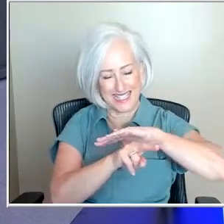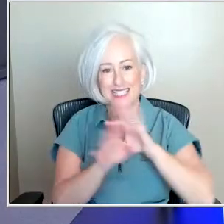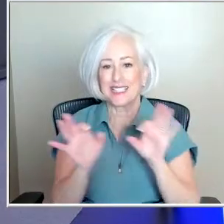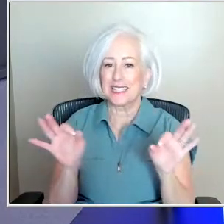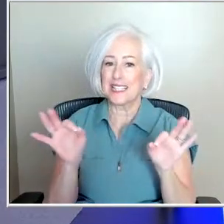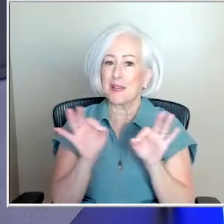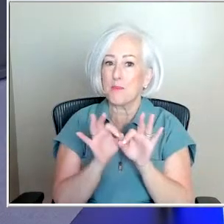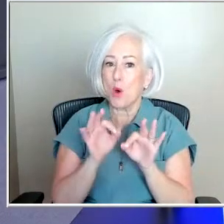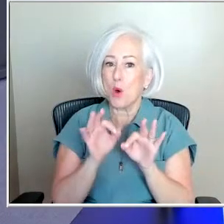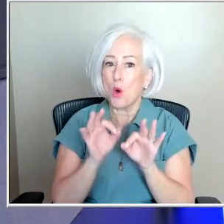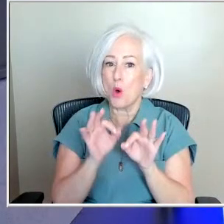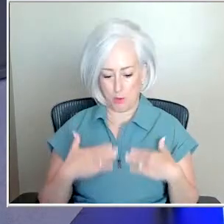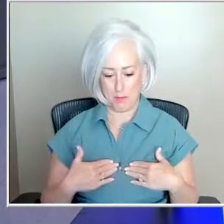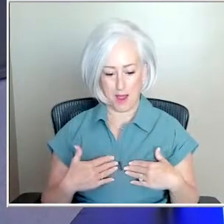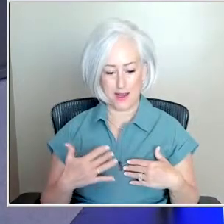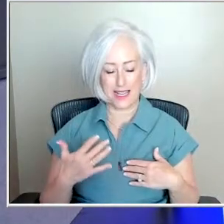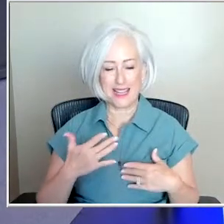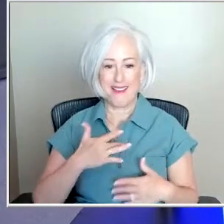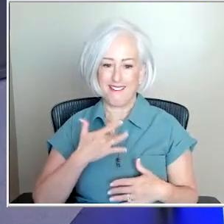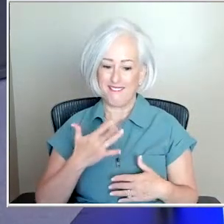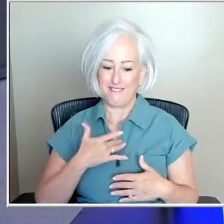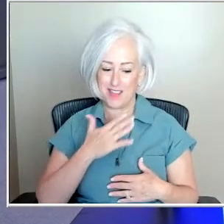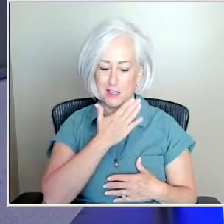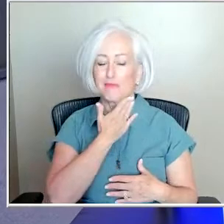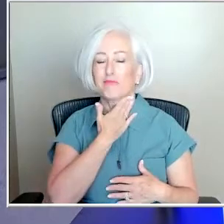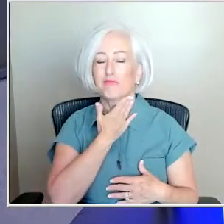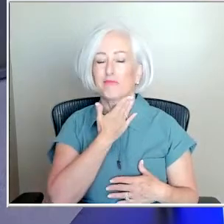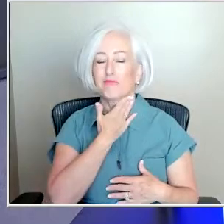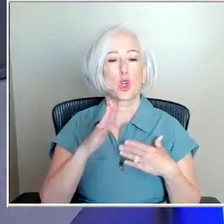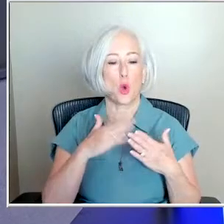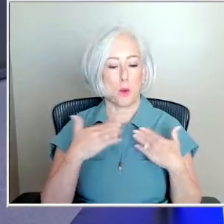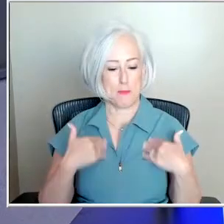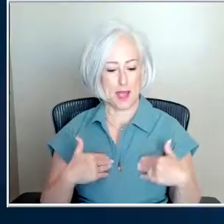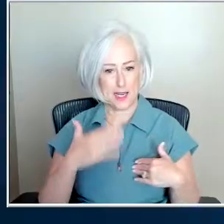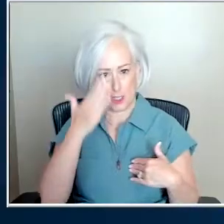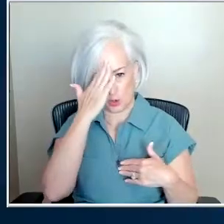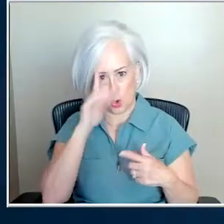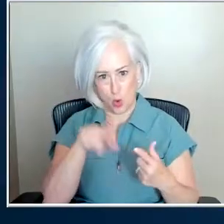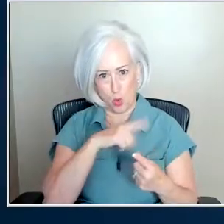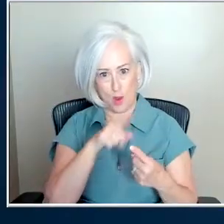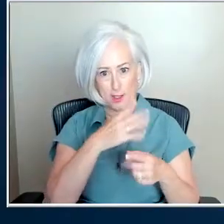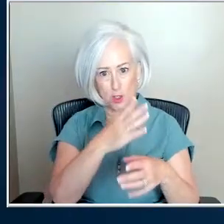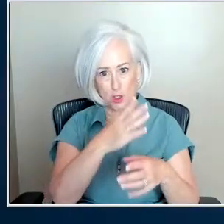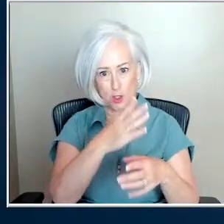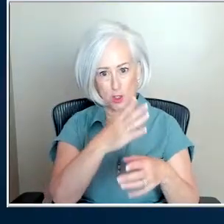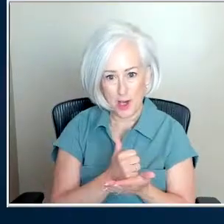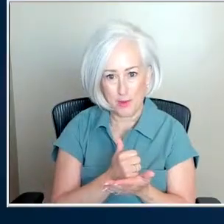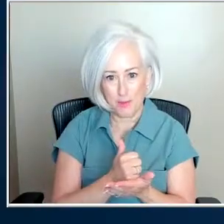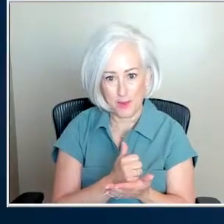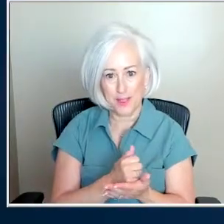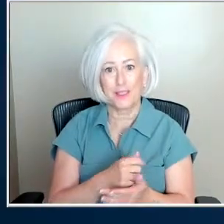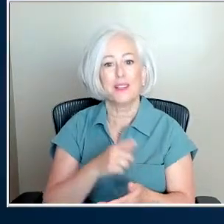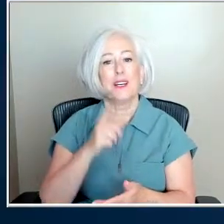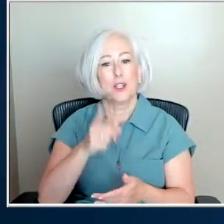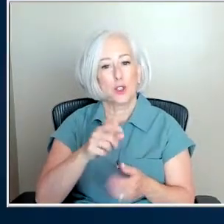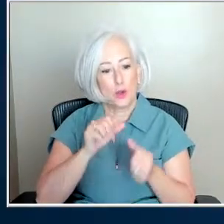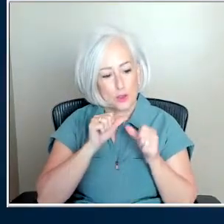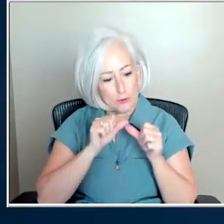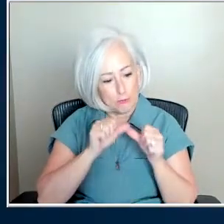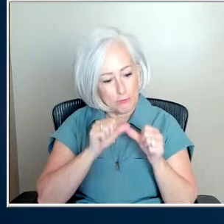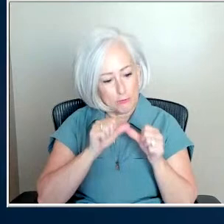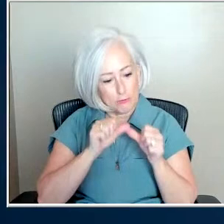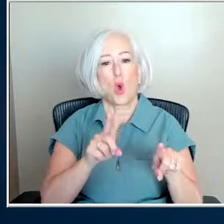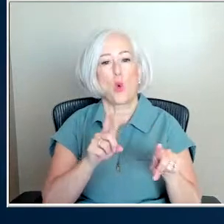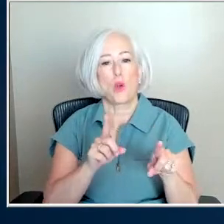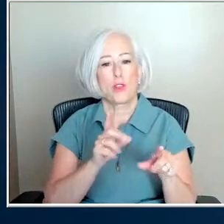to get help. Our advice is always you have to maintain insurance. You have to maintain your primary care relationship, and